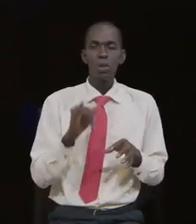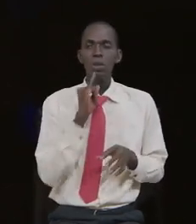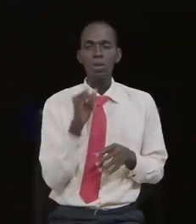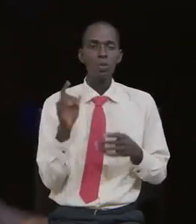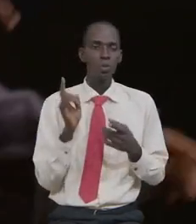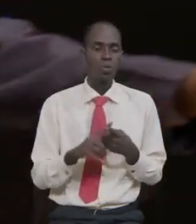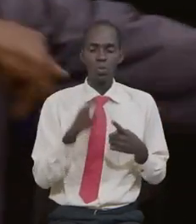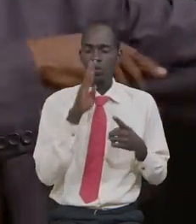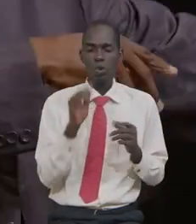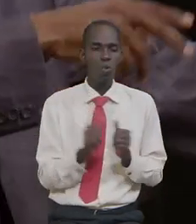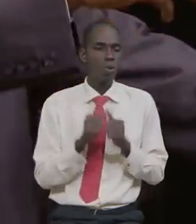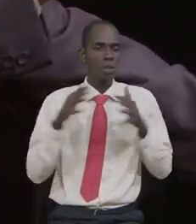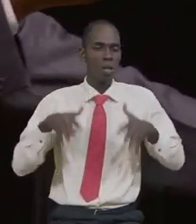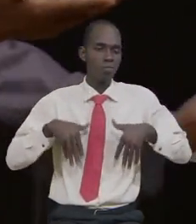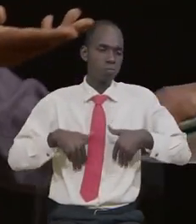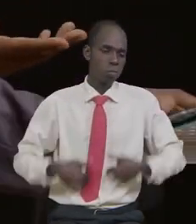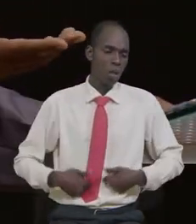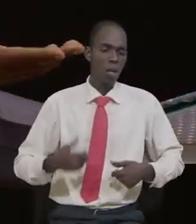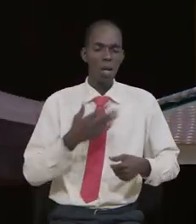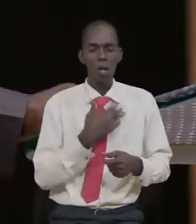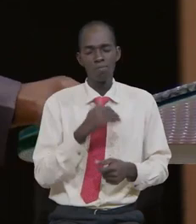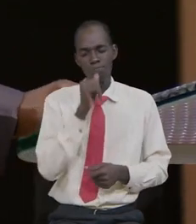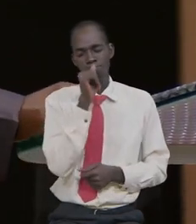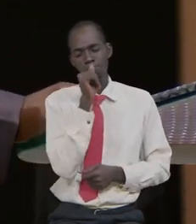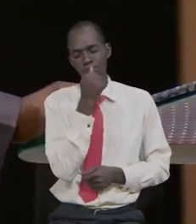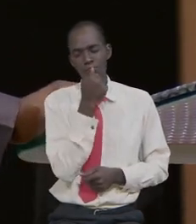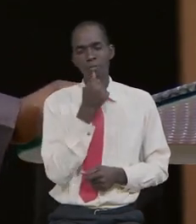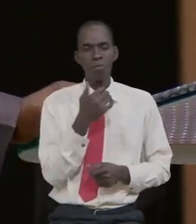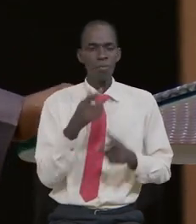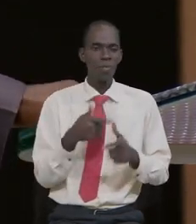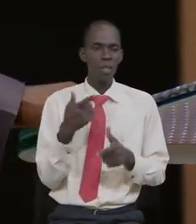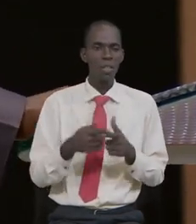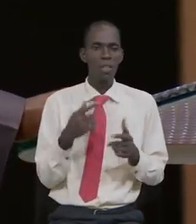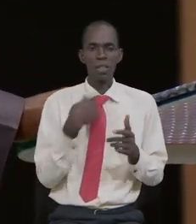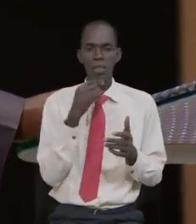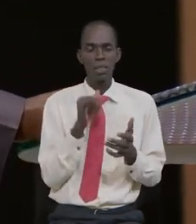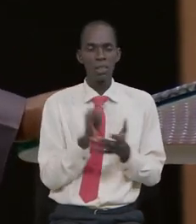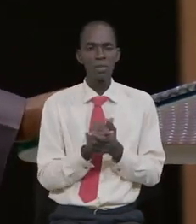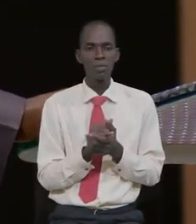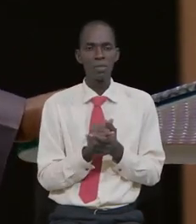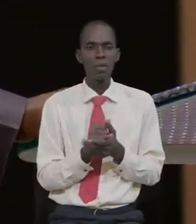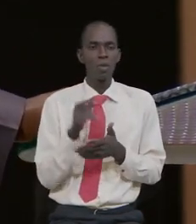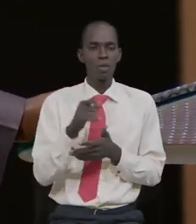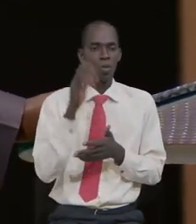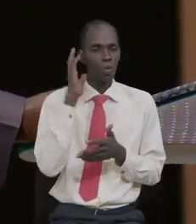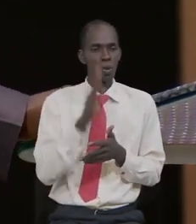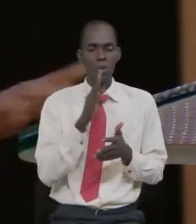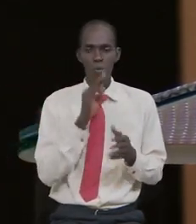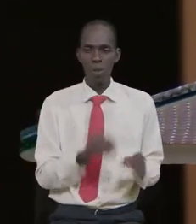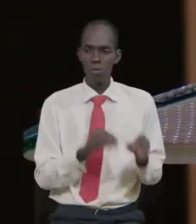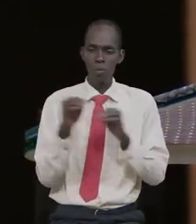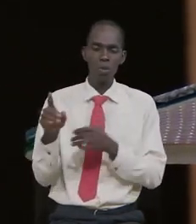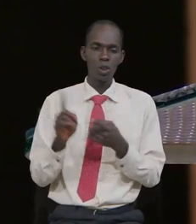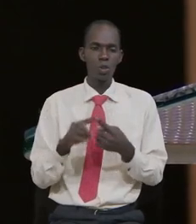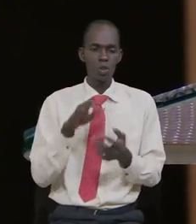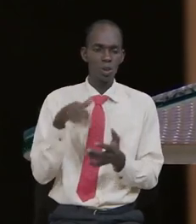be persevering. And then it says they were cast into the midst of the burning